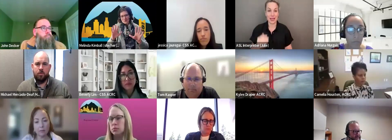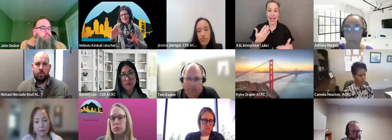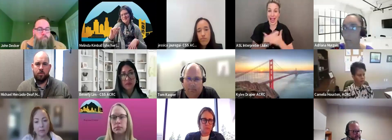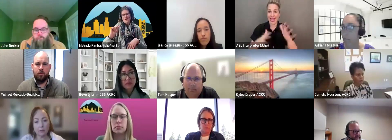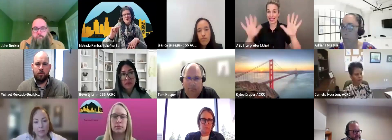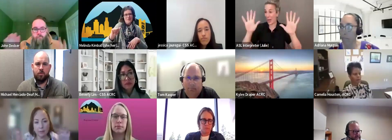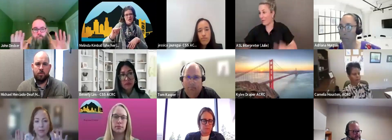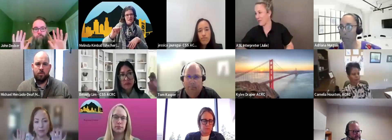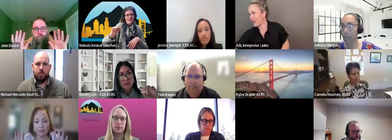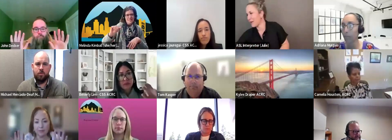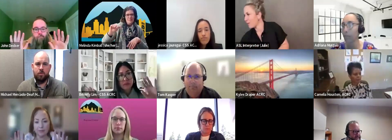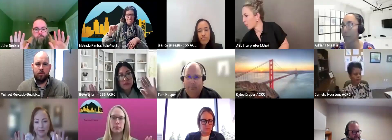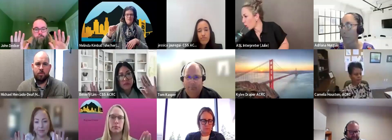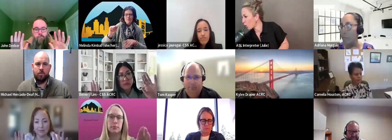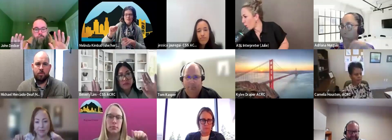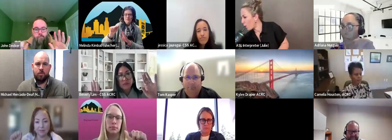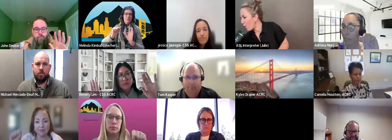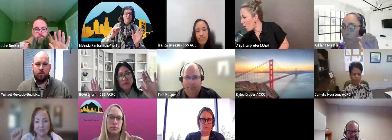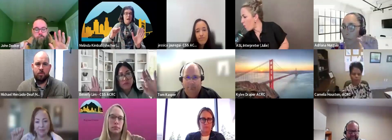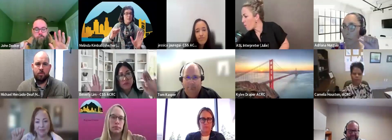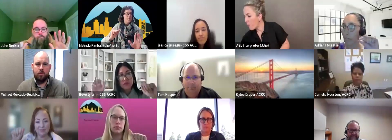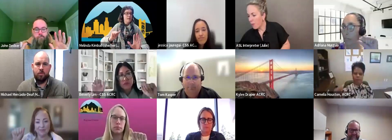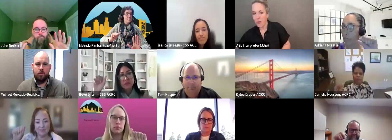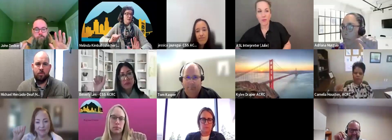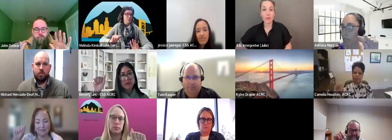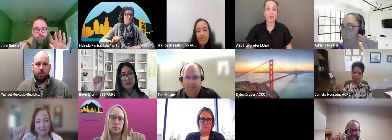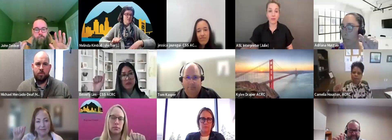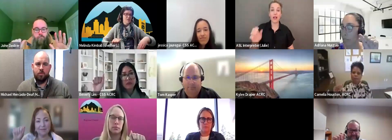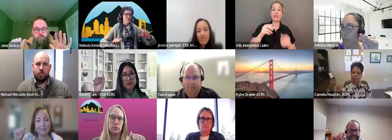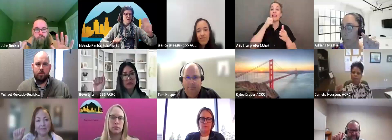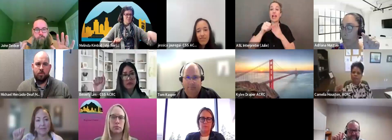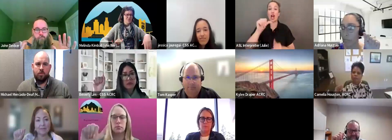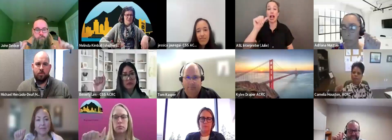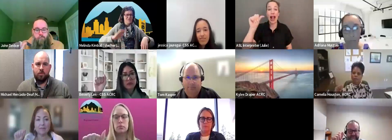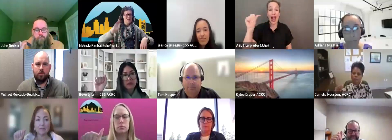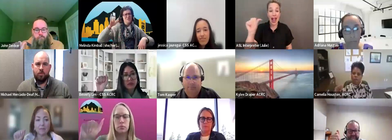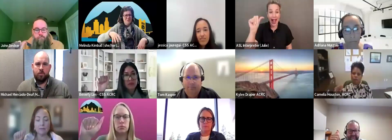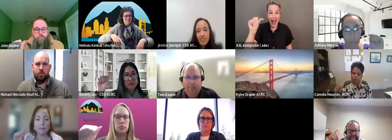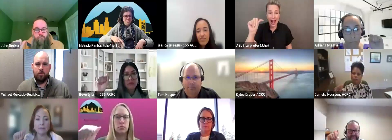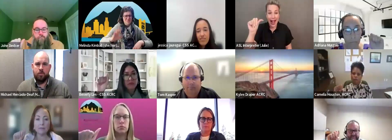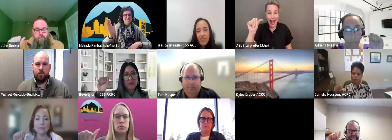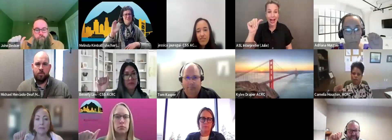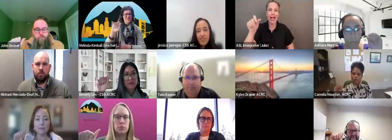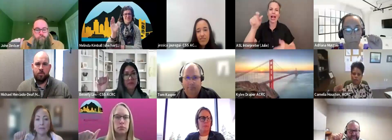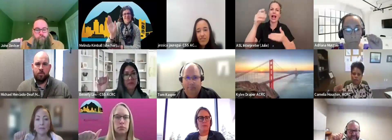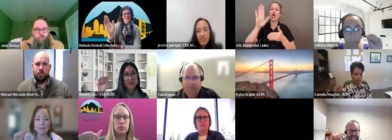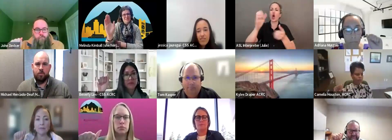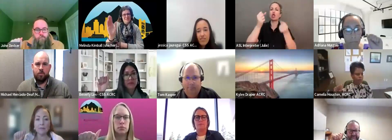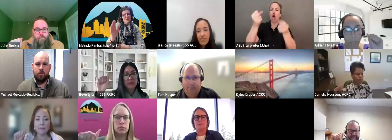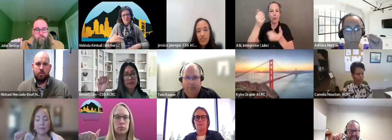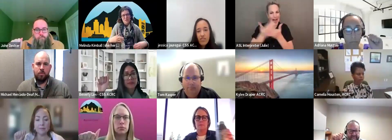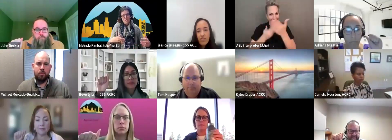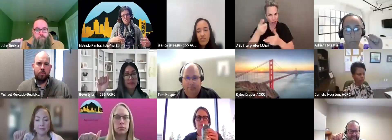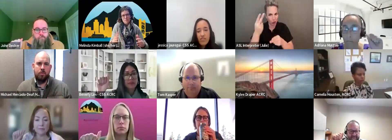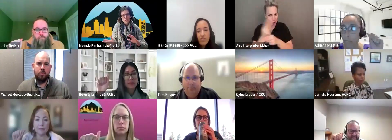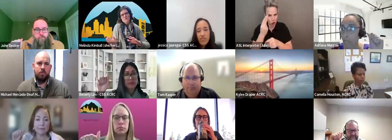up, the letter A is going to be making a fist with your dominant hand, by the way. So the hand you write with, the hand you do stuff with mostly, you're going to use that hand. And